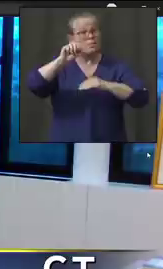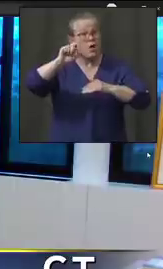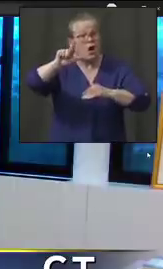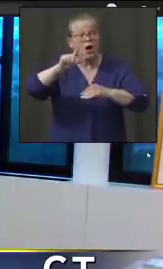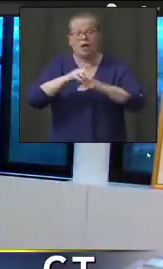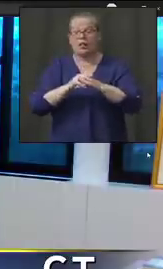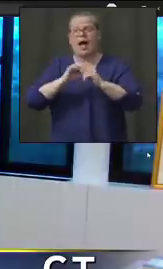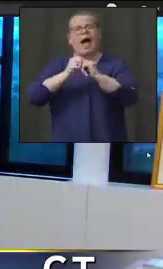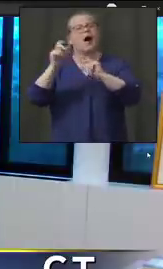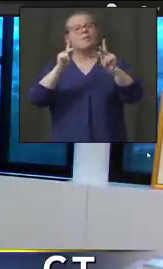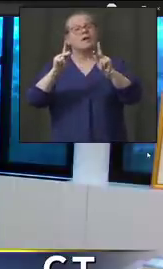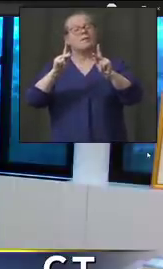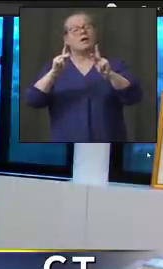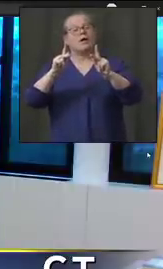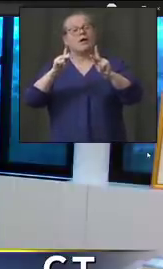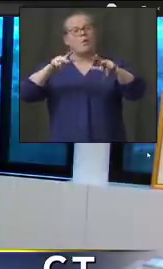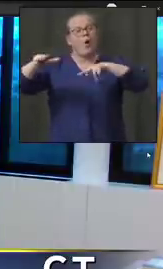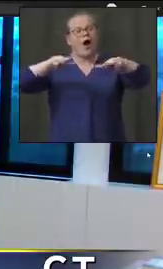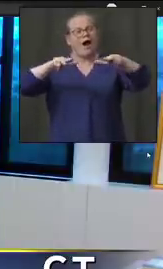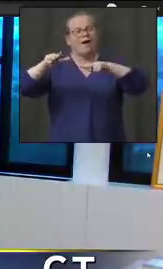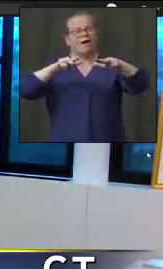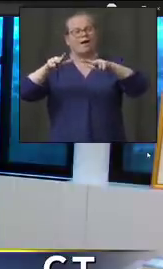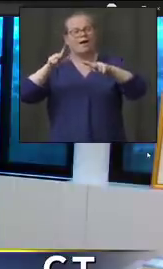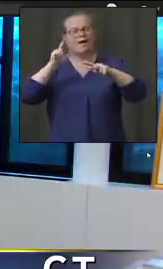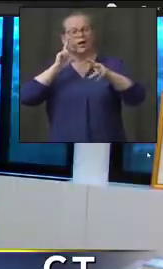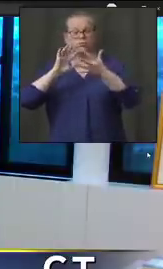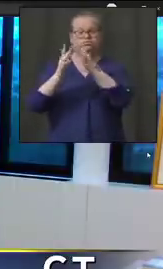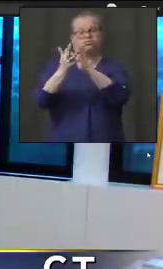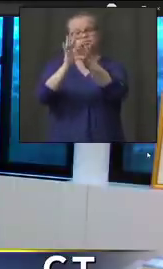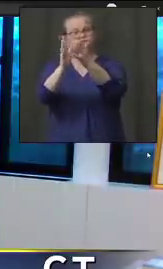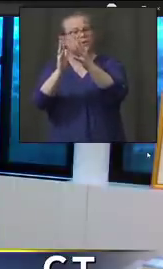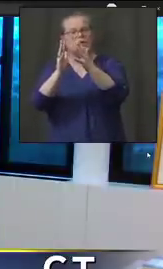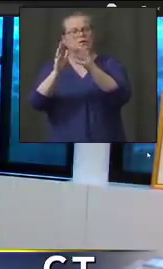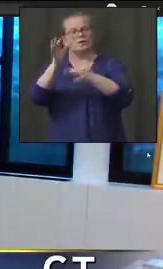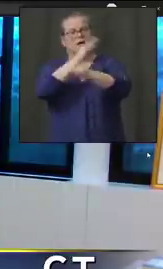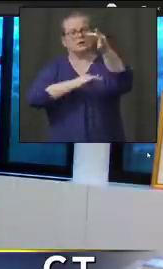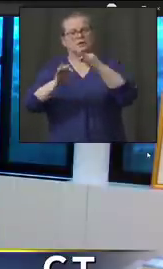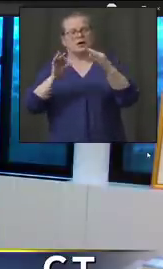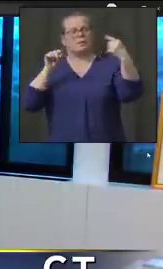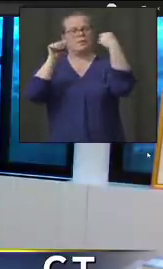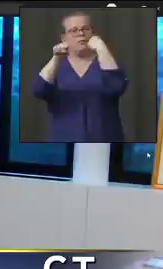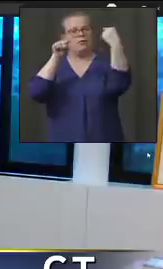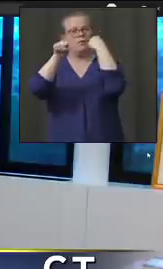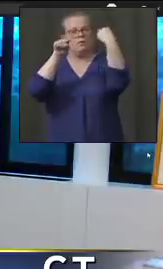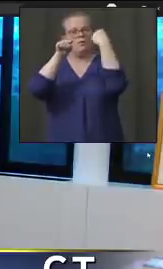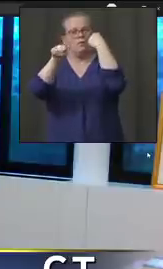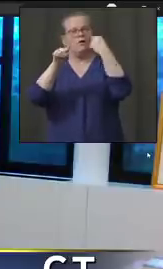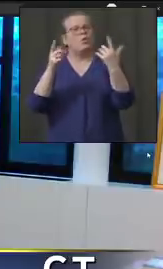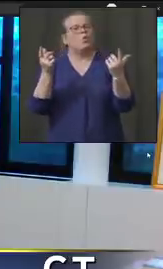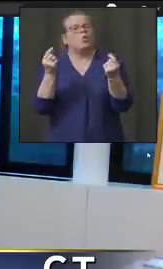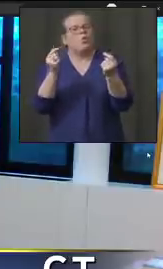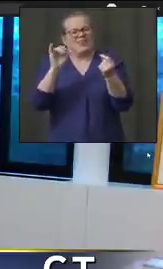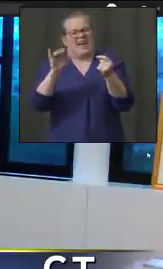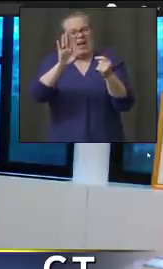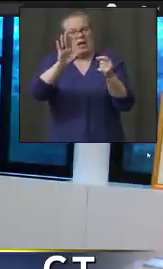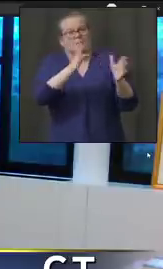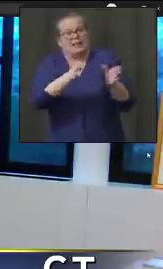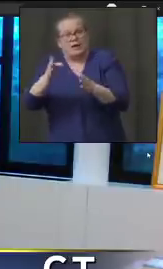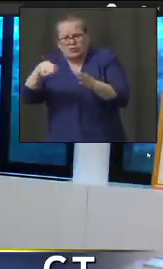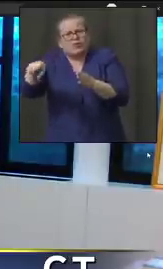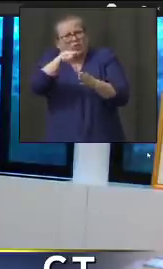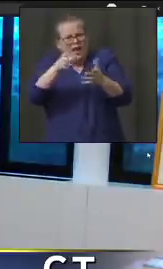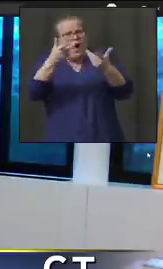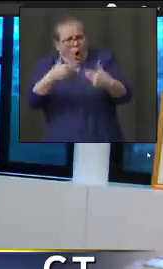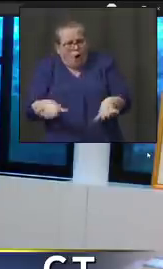you'd be surprised how much work people have already done taking into account these hygiene factors. So we can learn from them and then make sure it's adapted